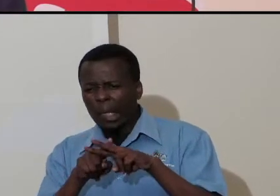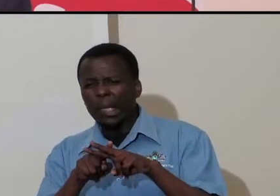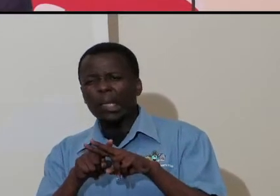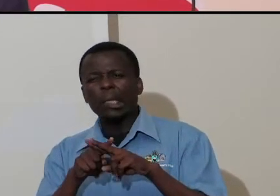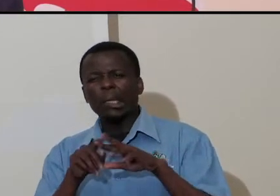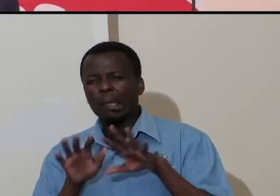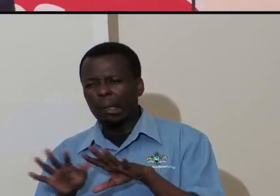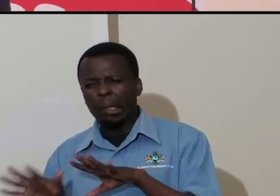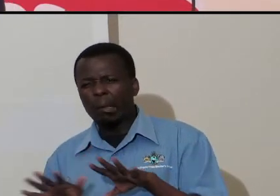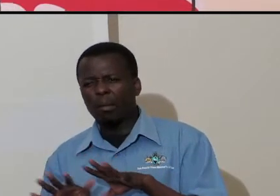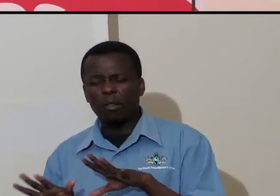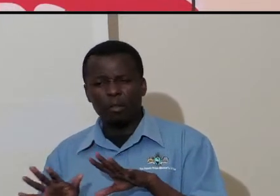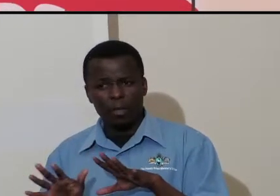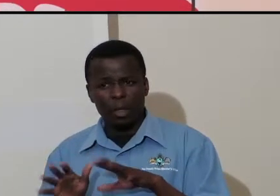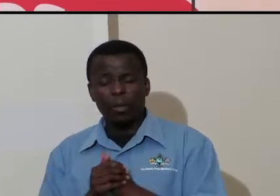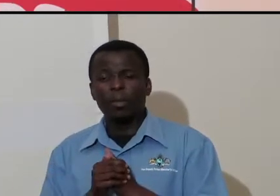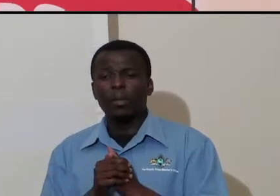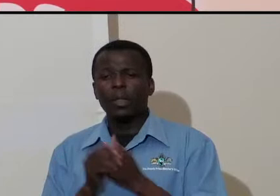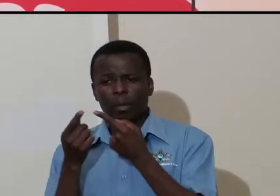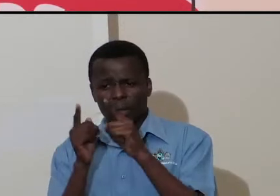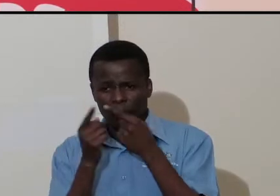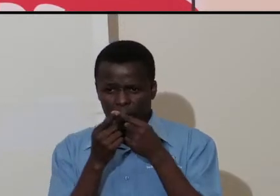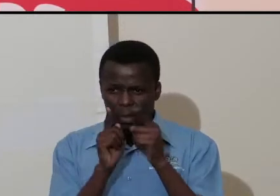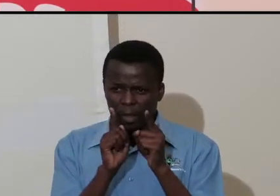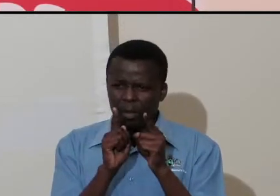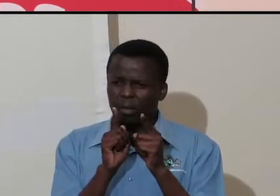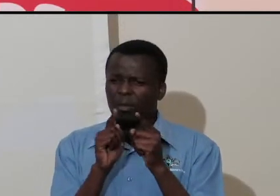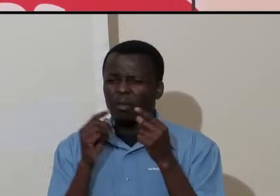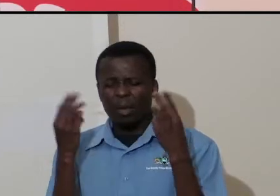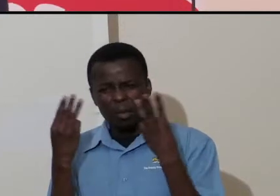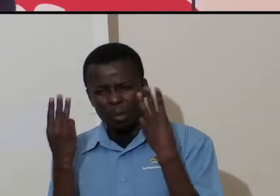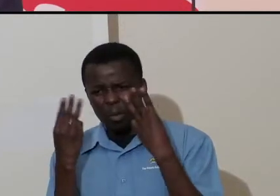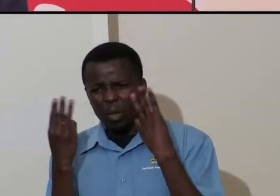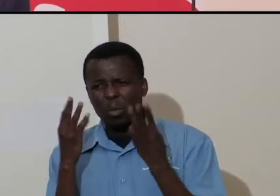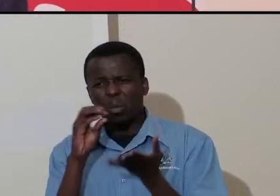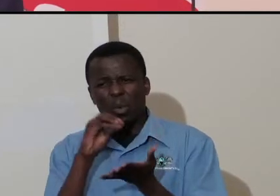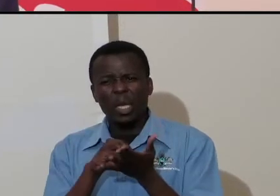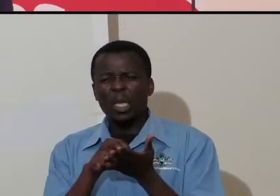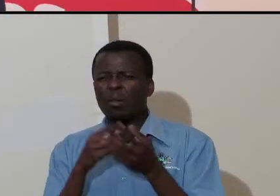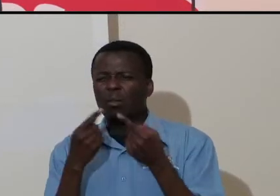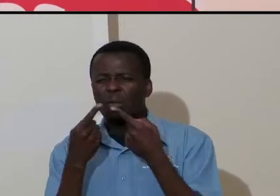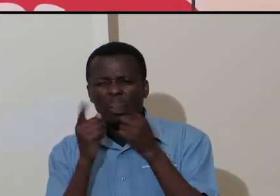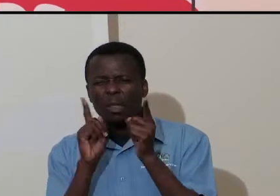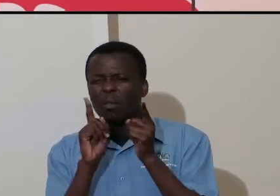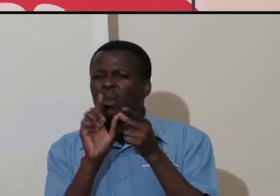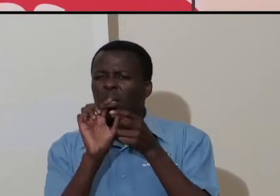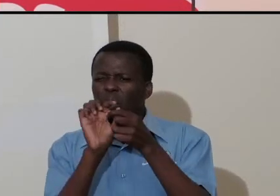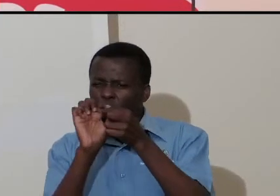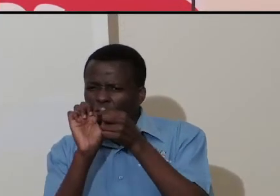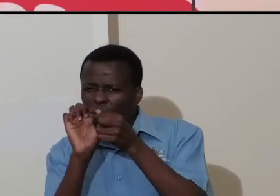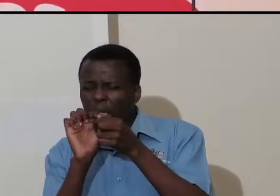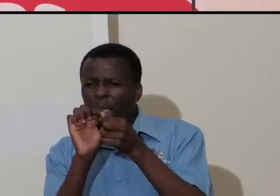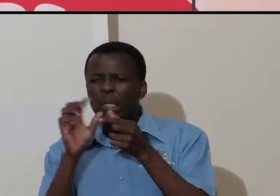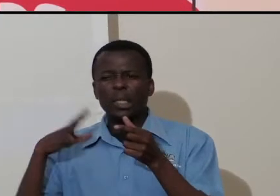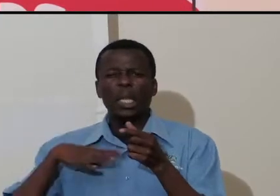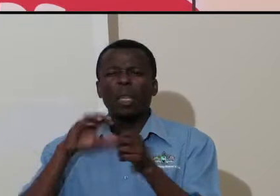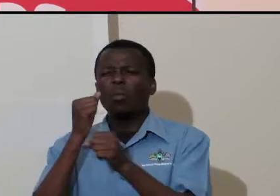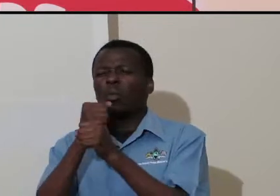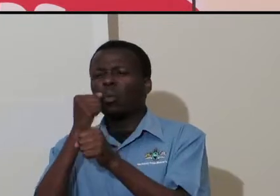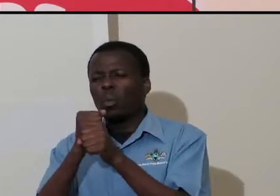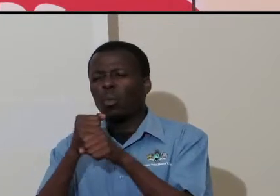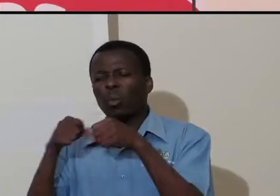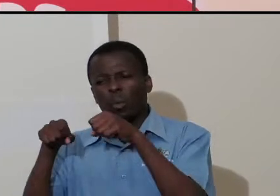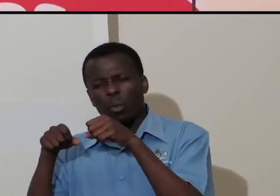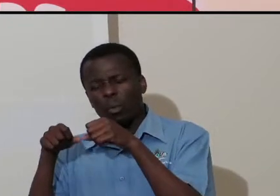HIV and AIDS, organizations of key populations, the non-governmental organizations, community-based organizations,